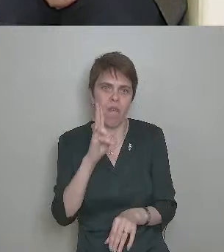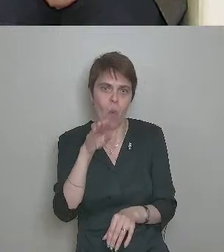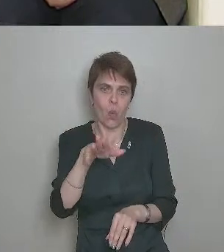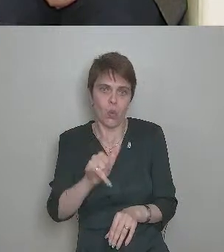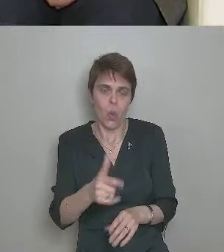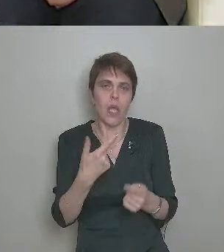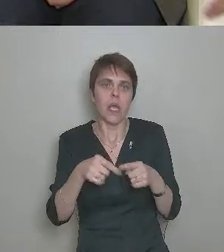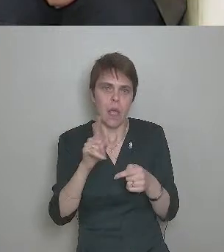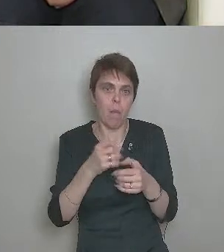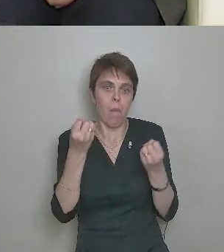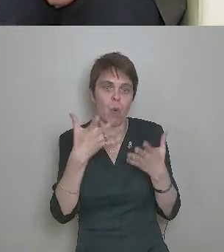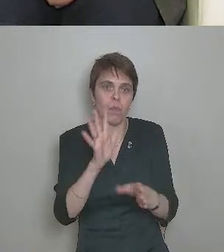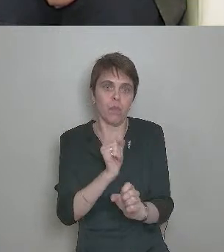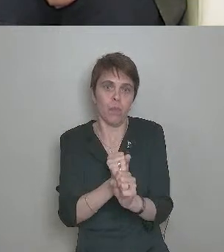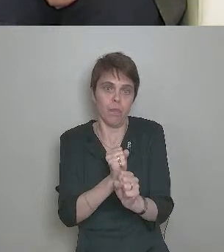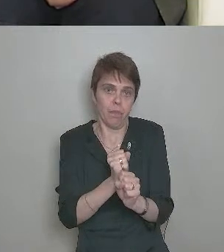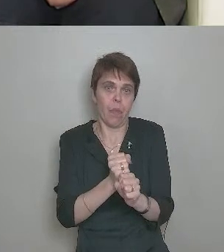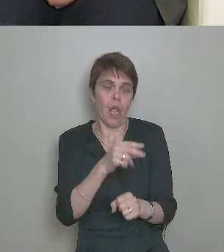if